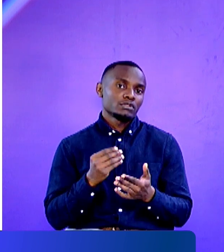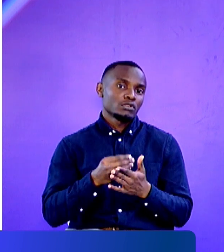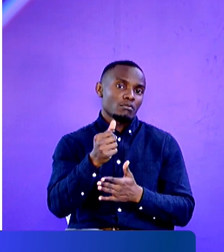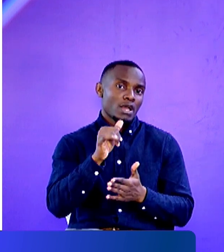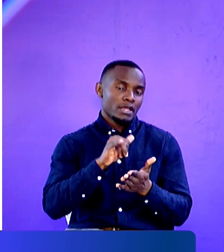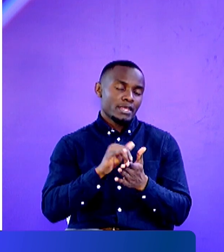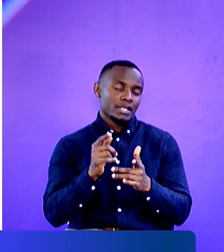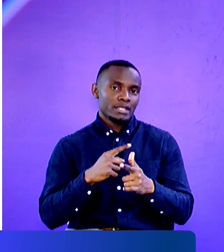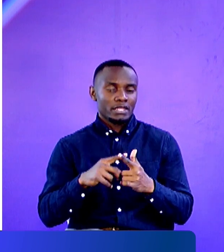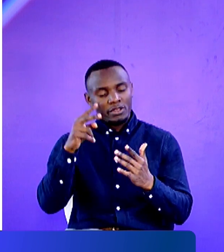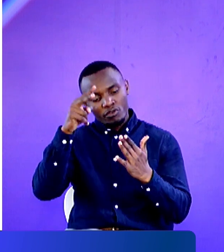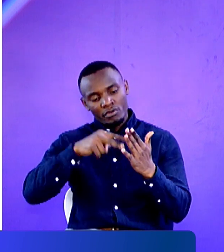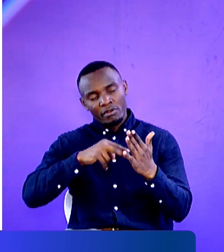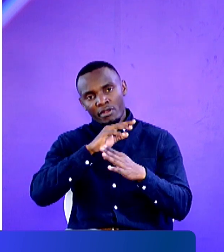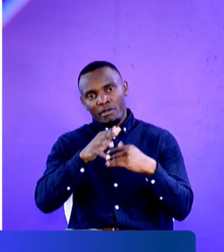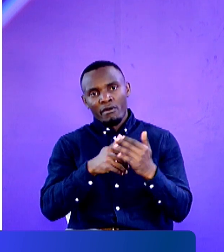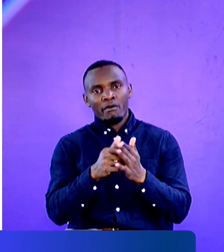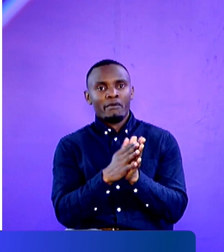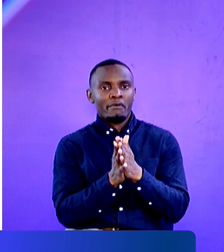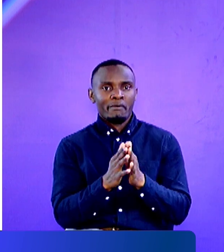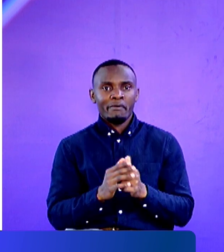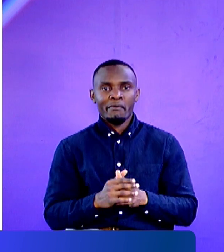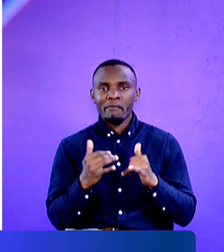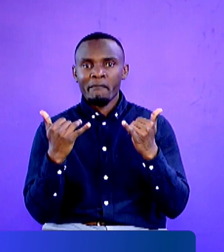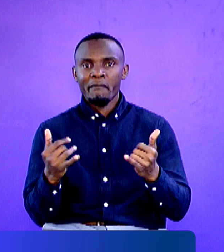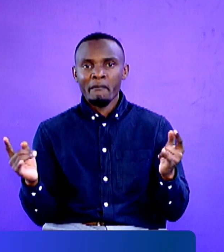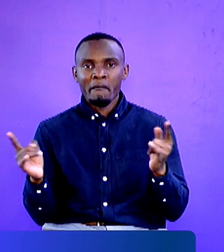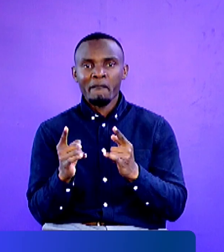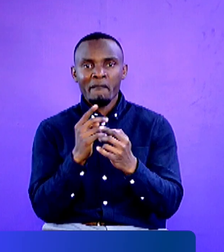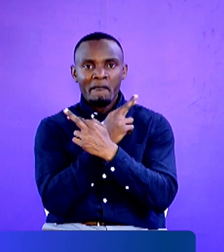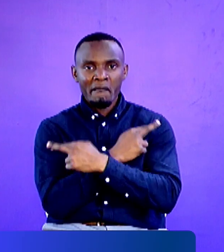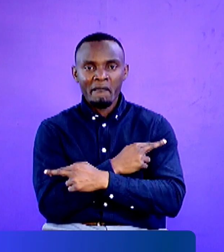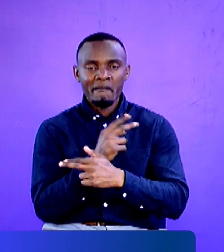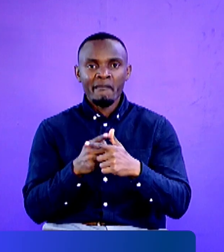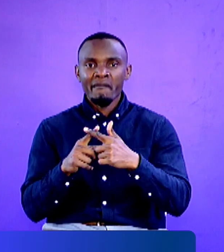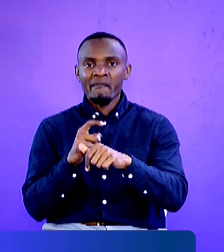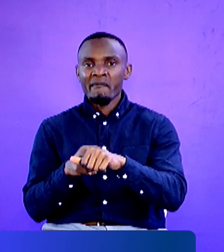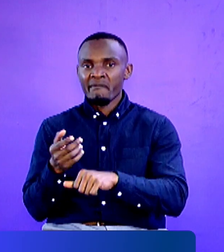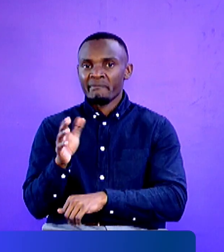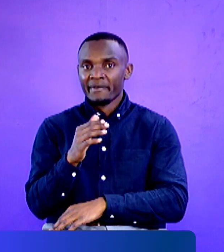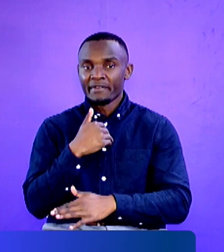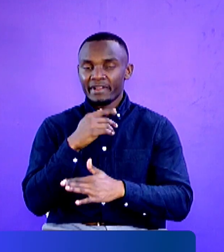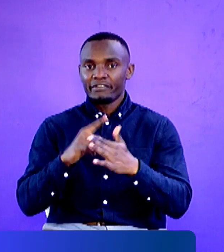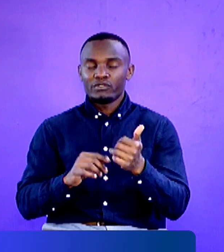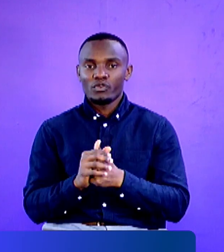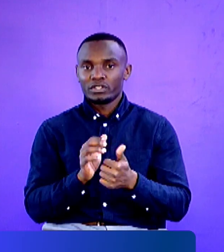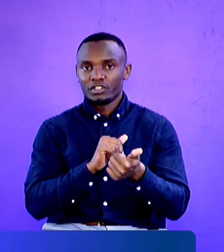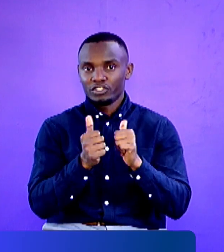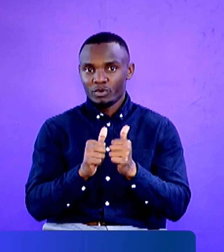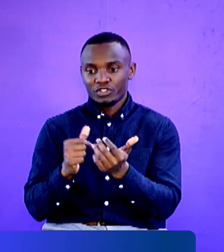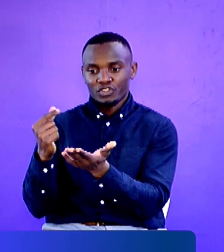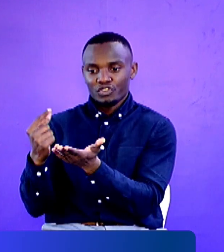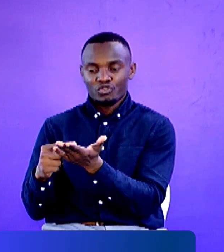those sumptuous stories. When we come back, we're coming back with your sport, as Uganda